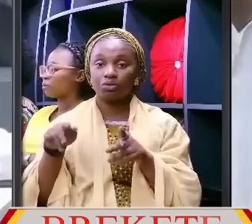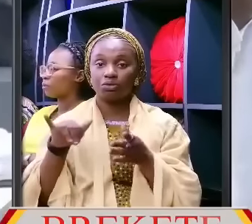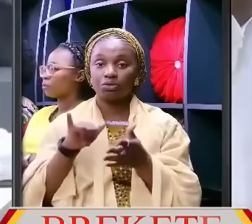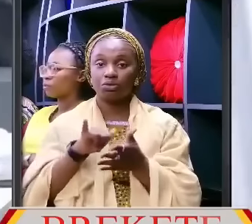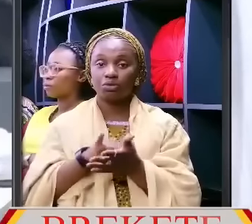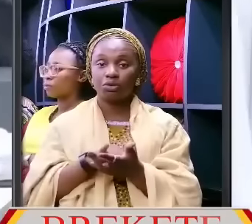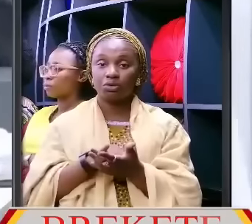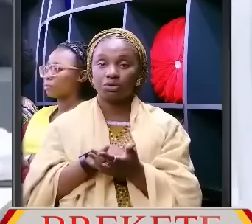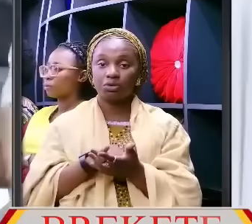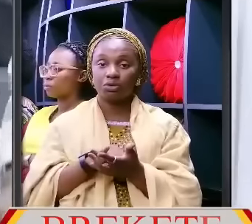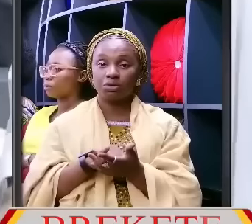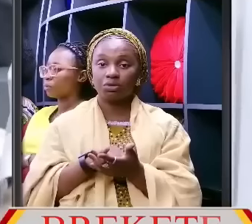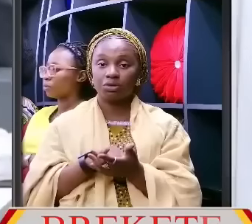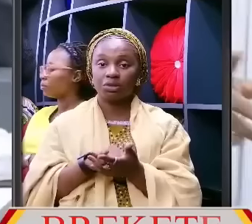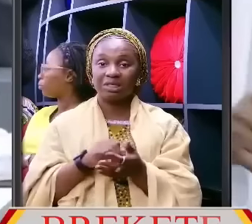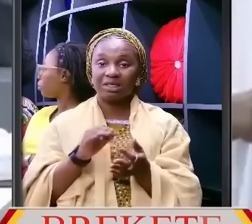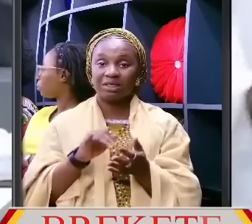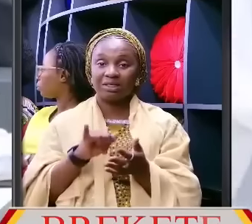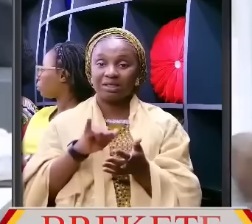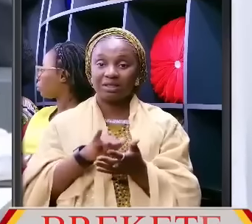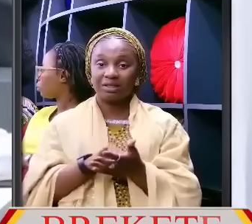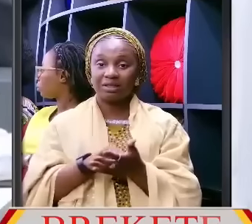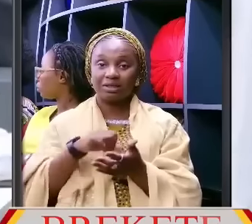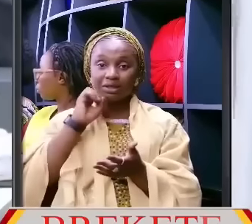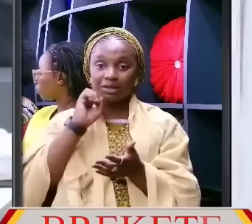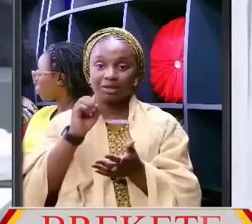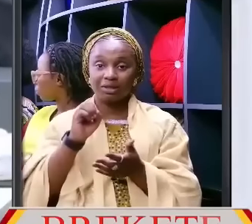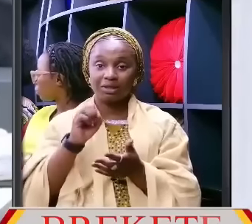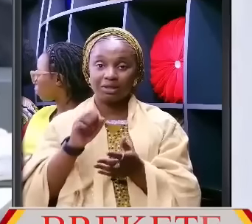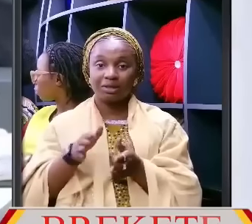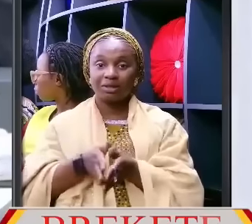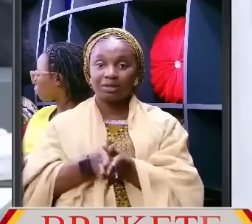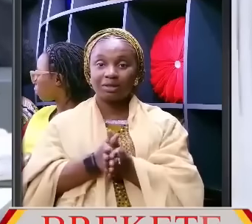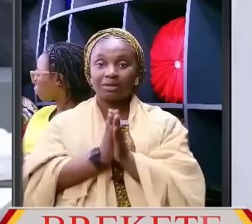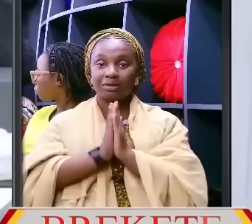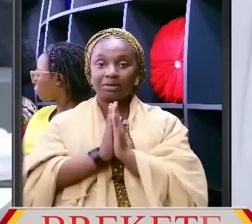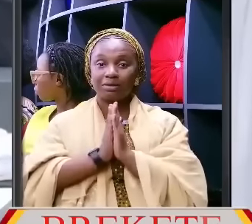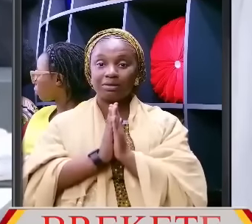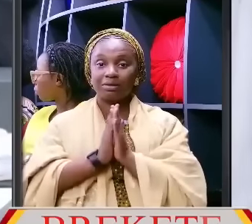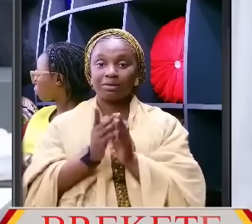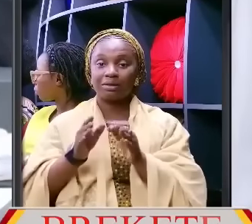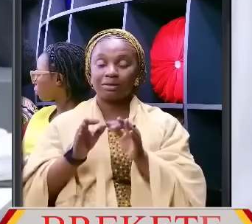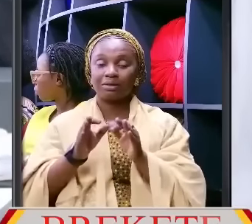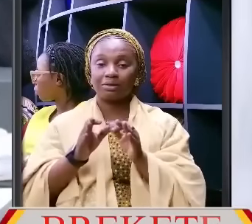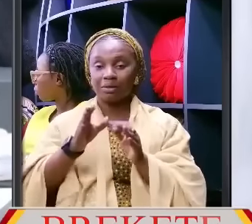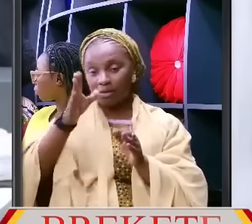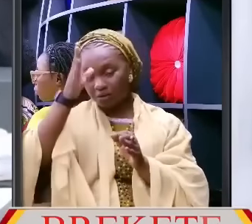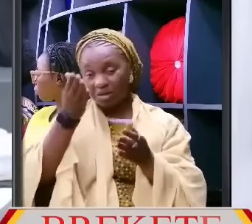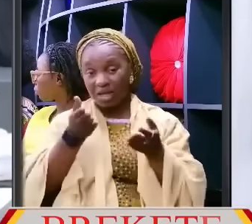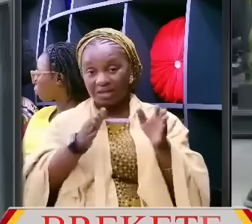break the news of saying papa die, you go buy and Peugeot. And now what can you do?